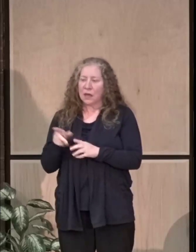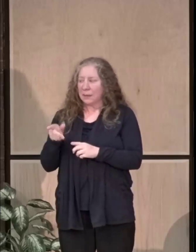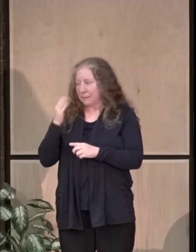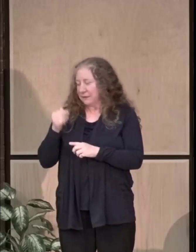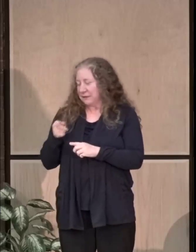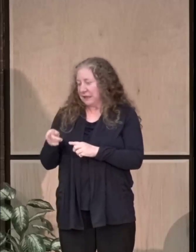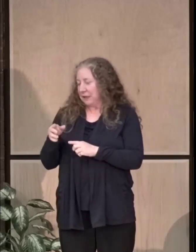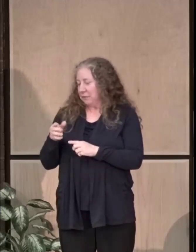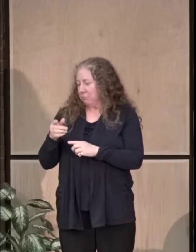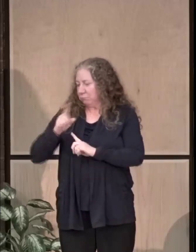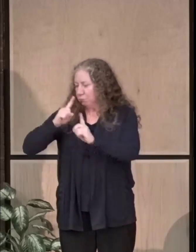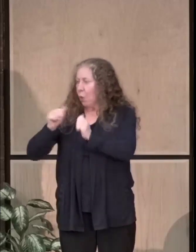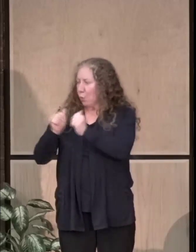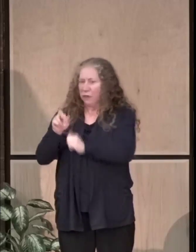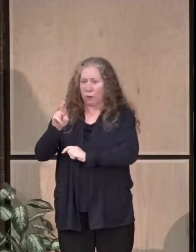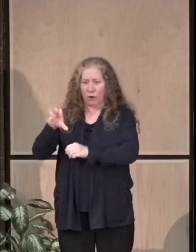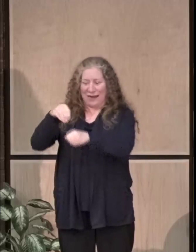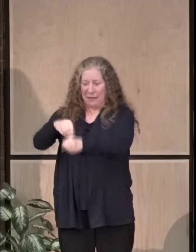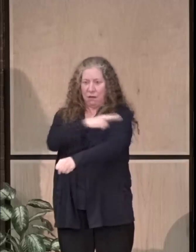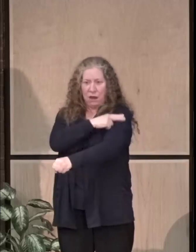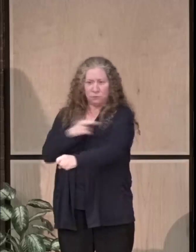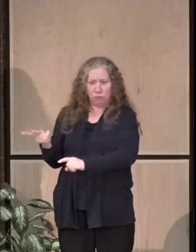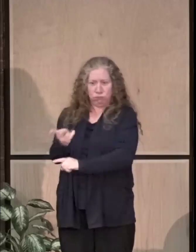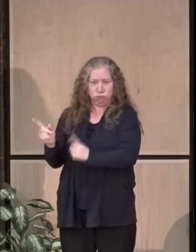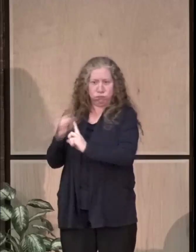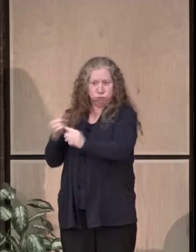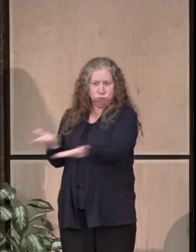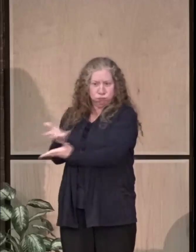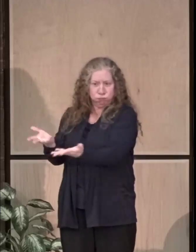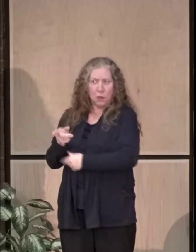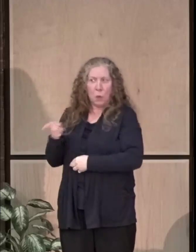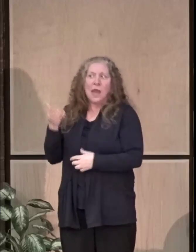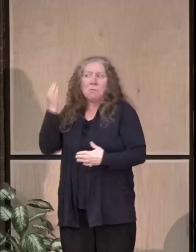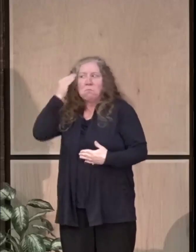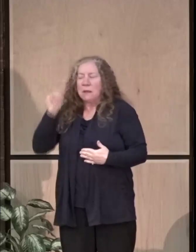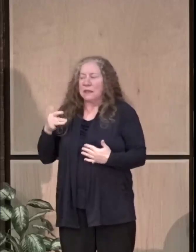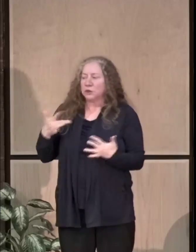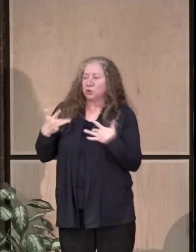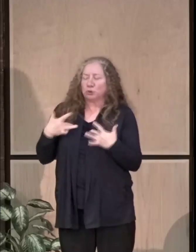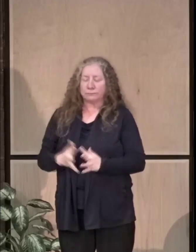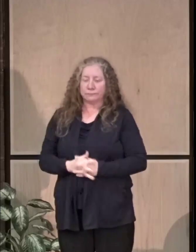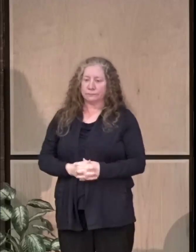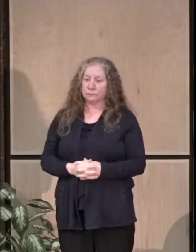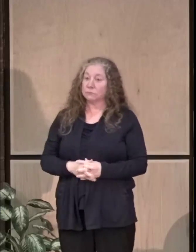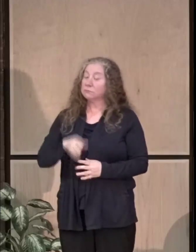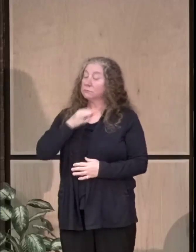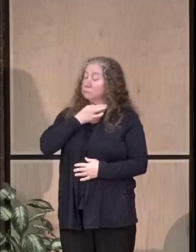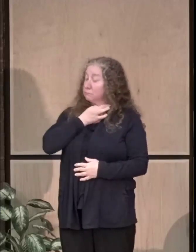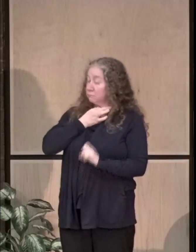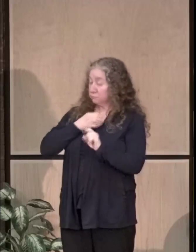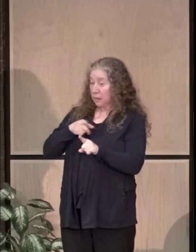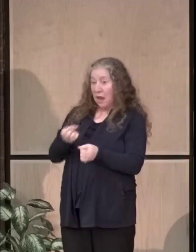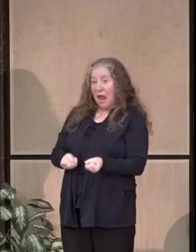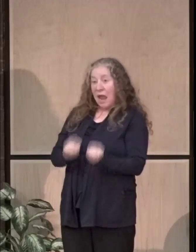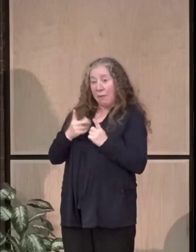call with Card in the hospital. Okay. So how many conversations did you have with